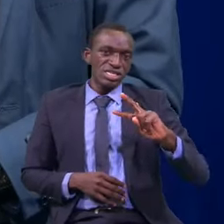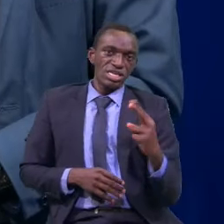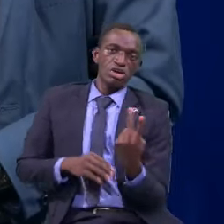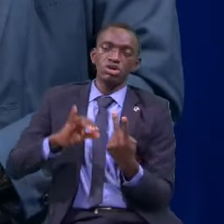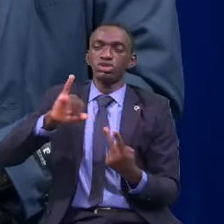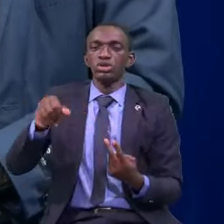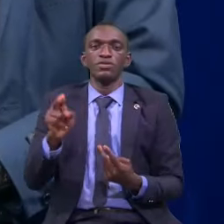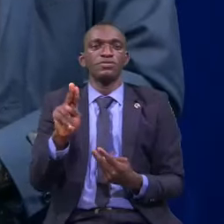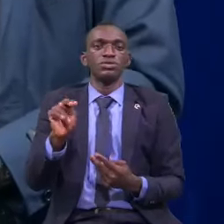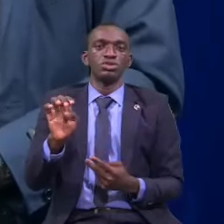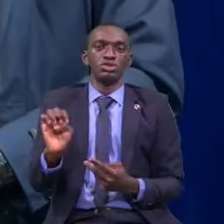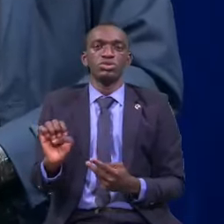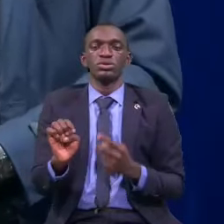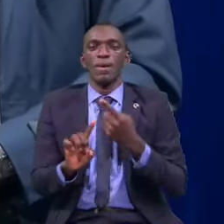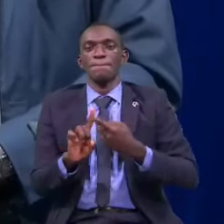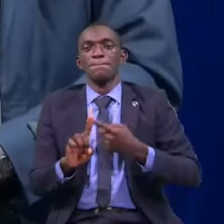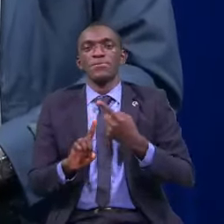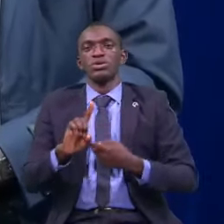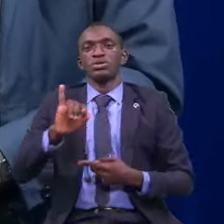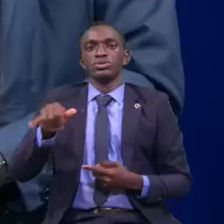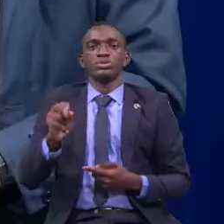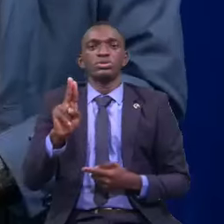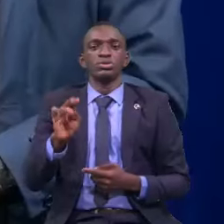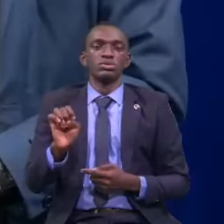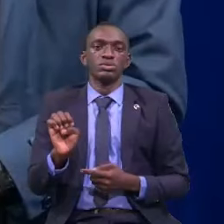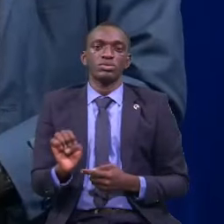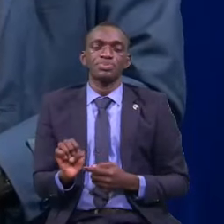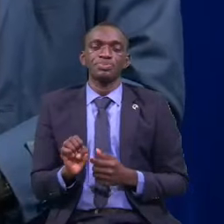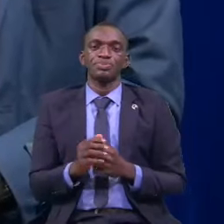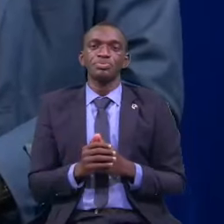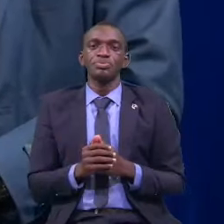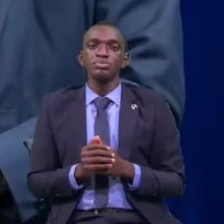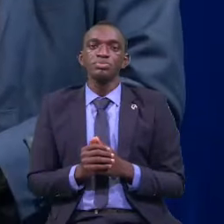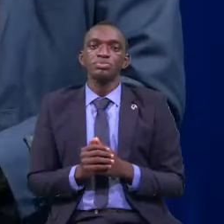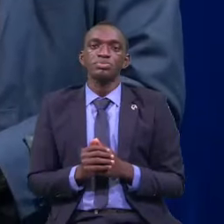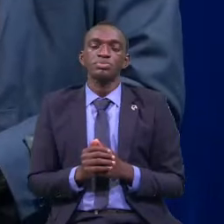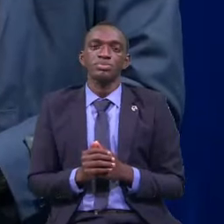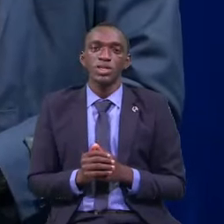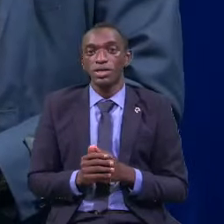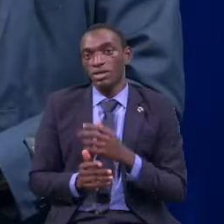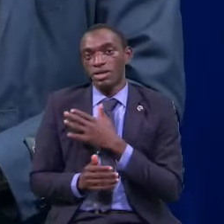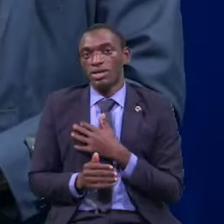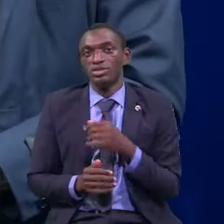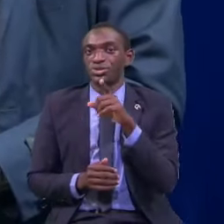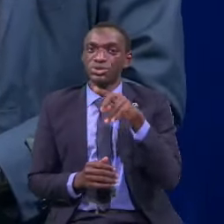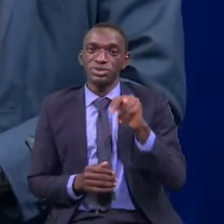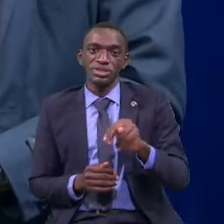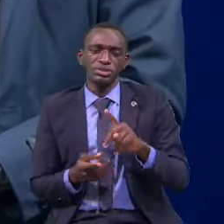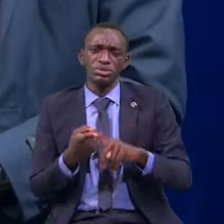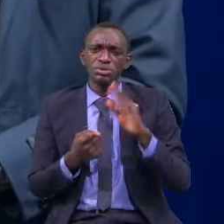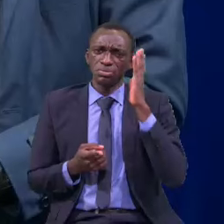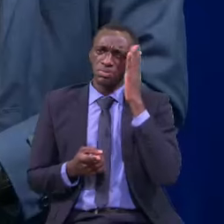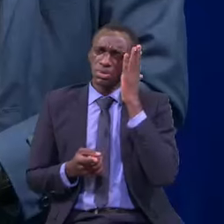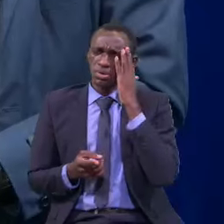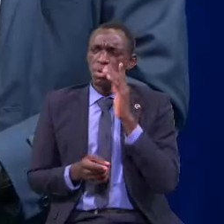À partir de 15h dans toutes nos différentes églises et nos centres d'adoration. You need to find out where this